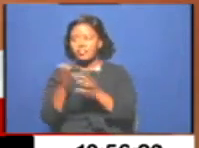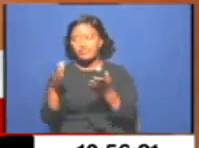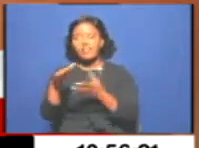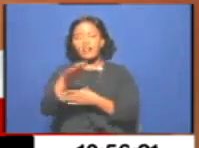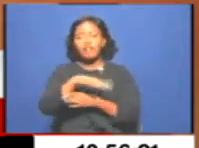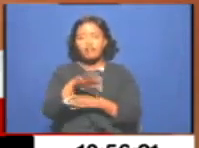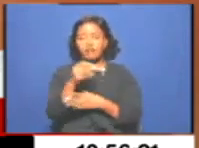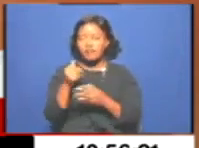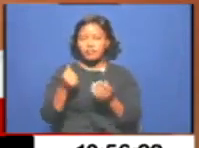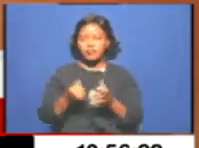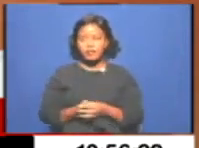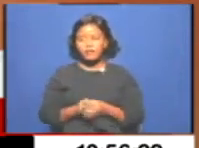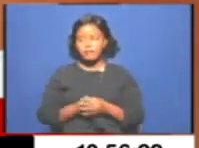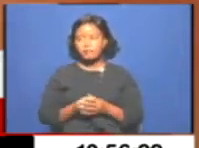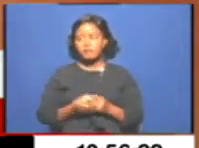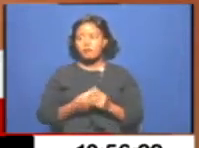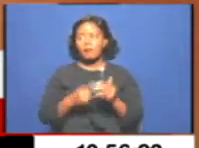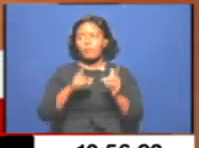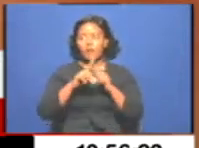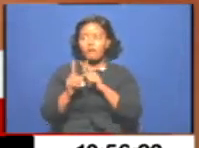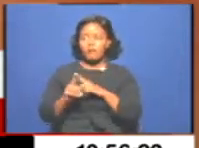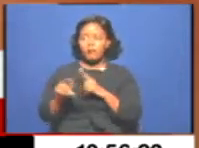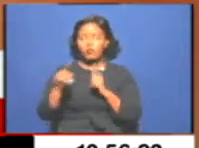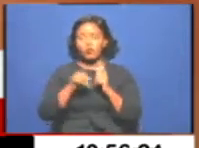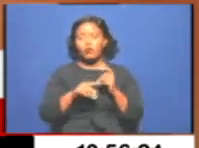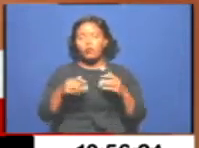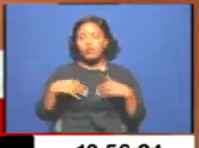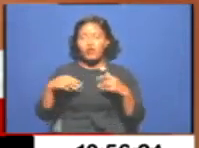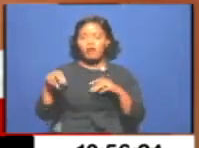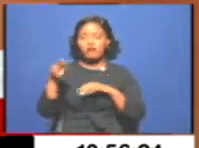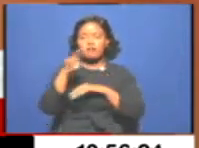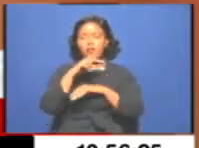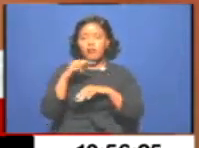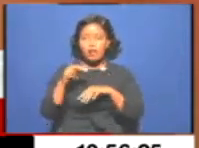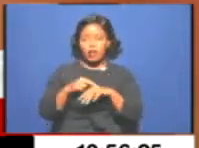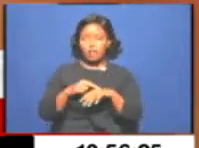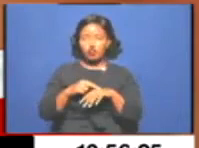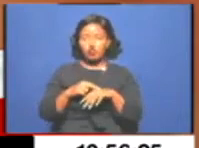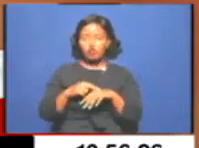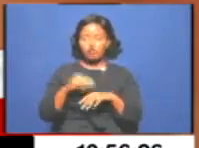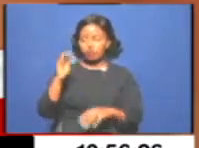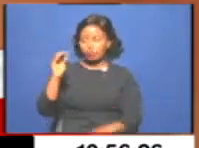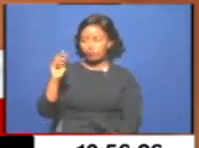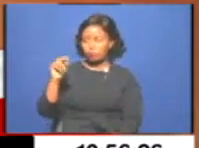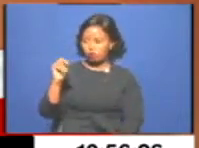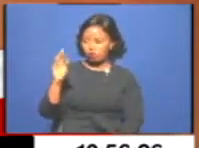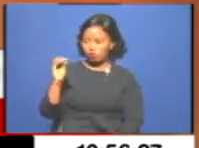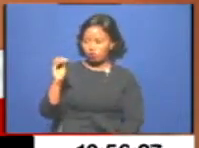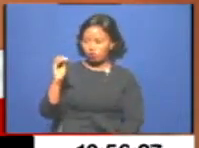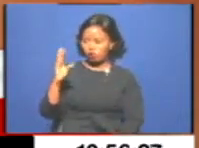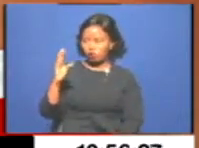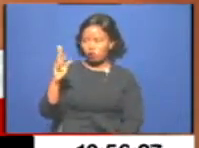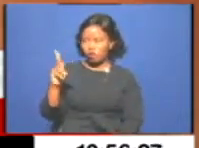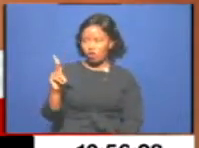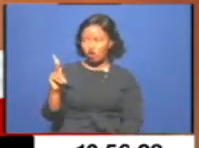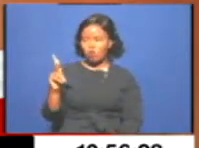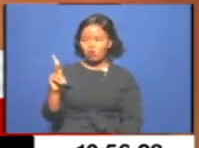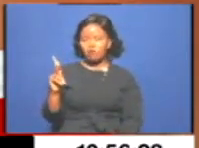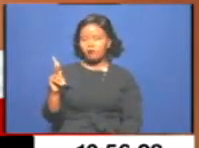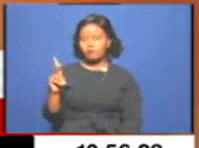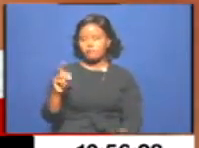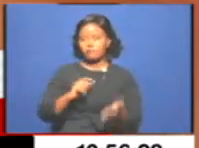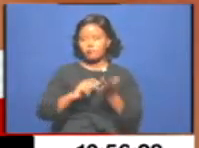can talk about. And to do that, we've got the National Olympic Committee of Kenya Secretary General Francis Mutuku. Francis, good to have you here in